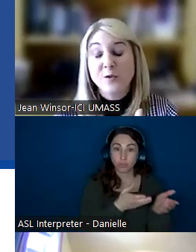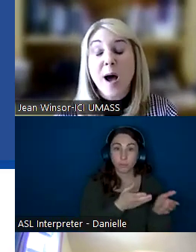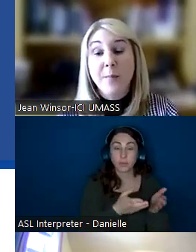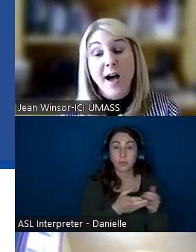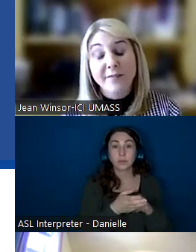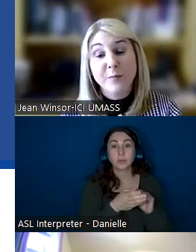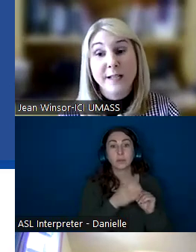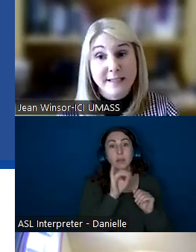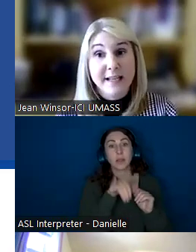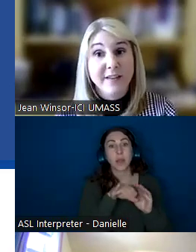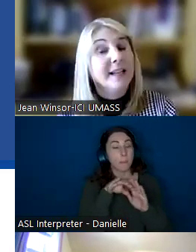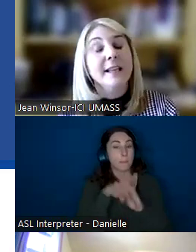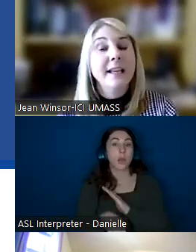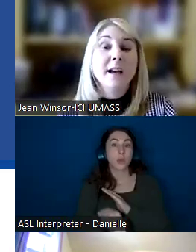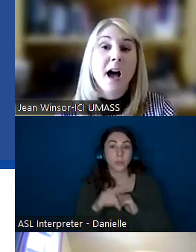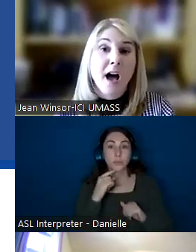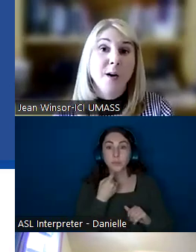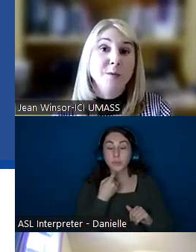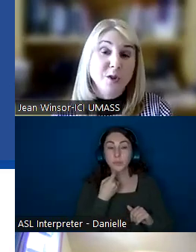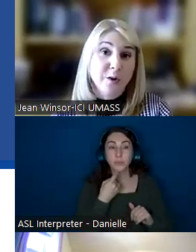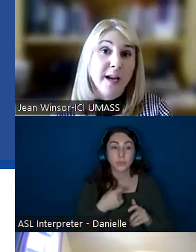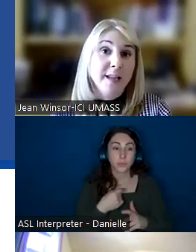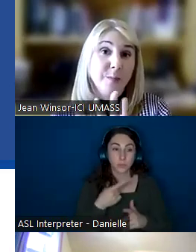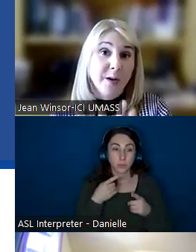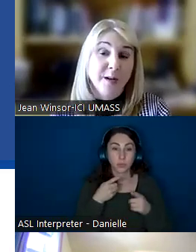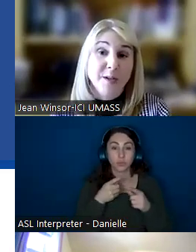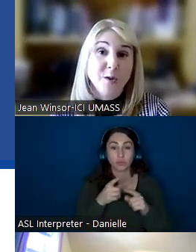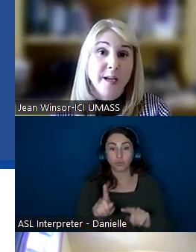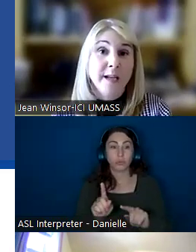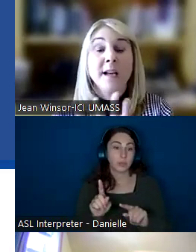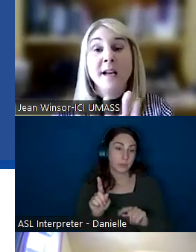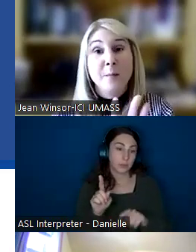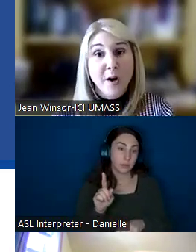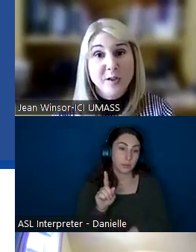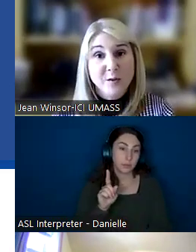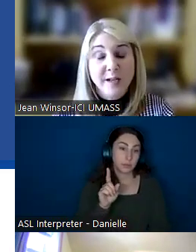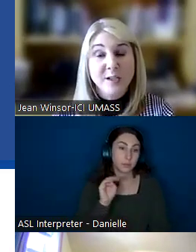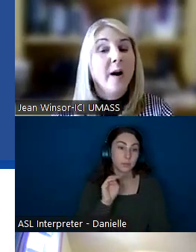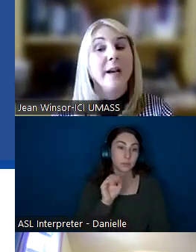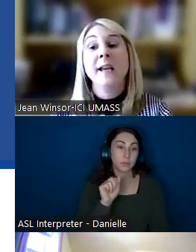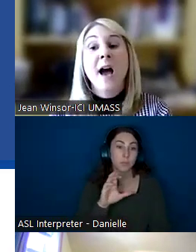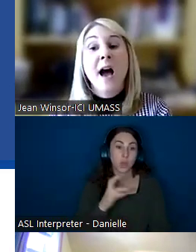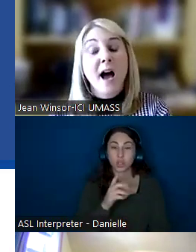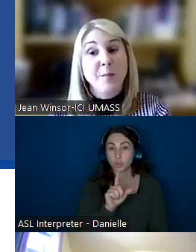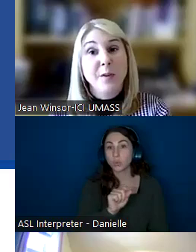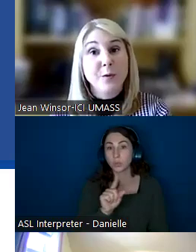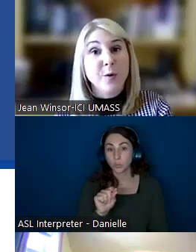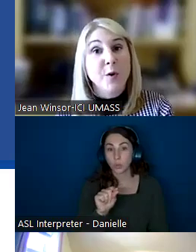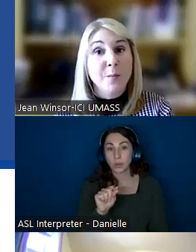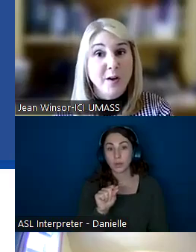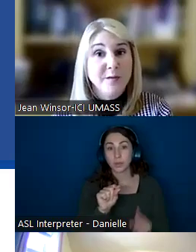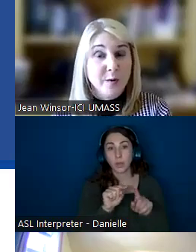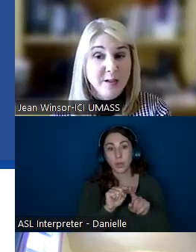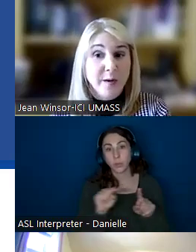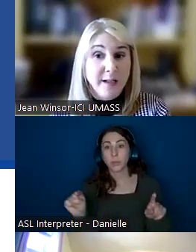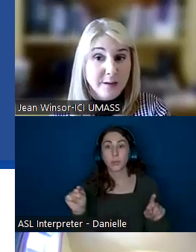that drop off pretty significantly during the period between March of 2020 through